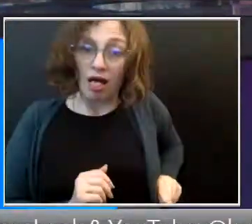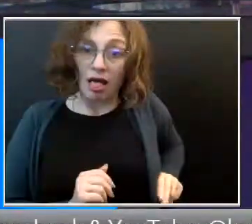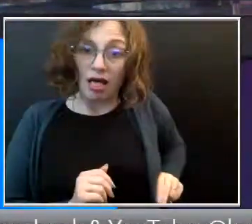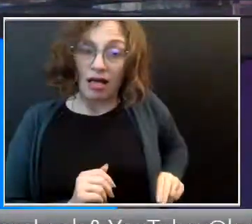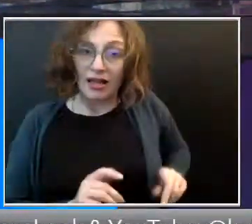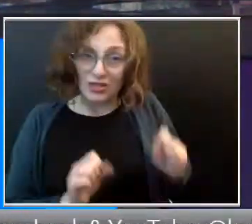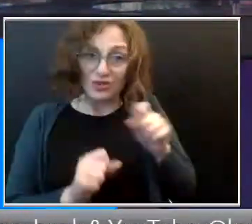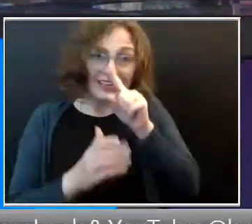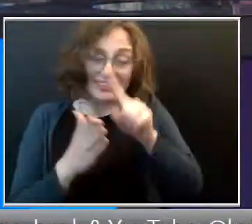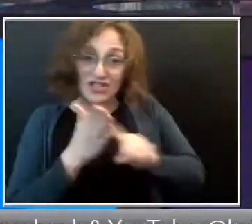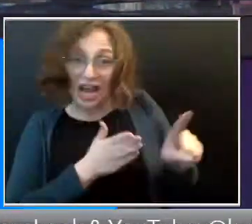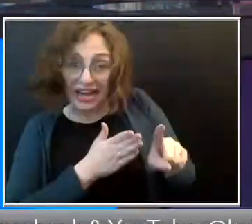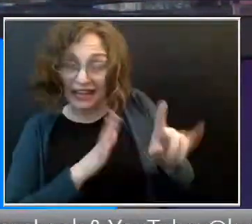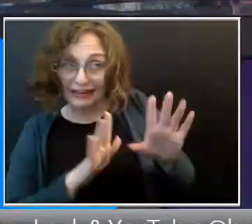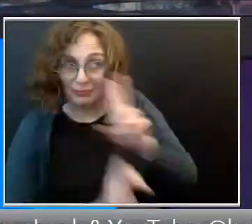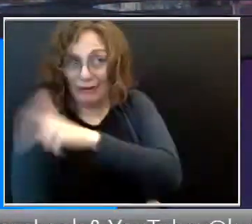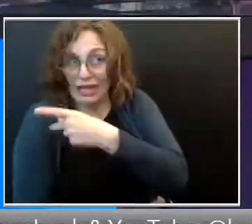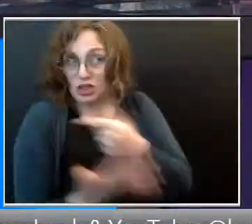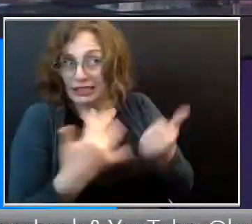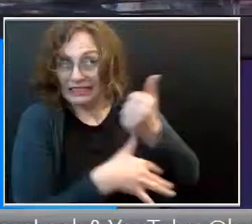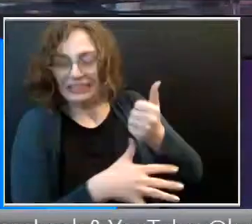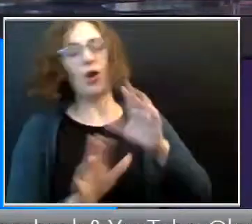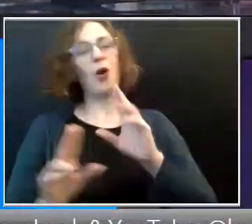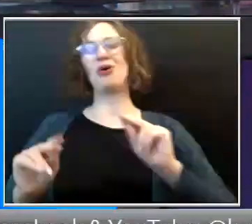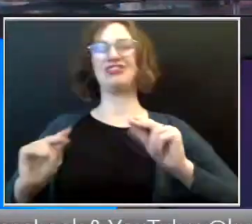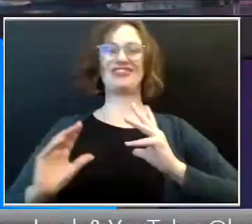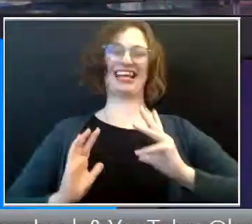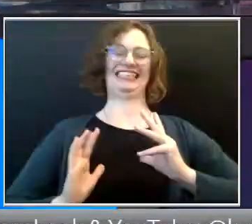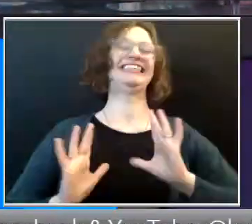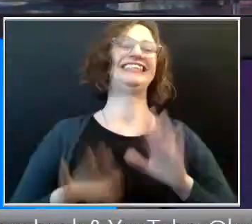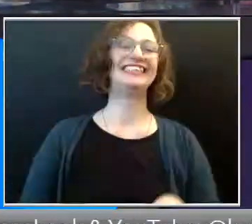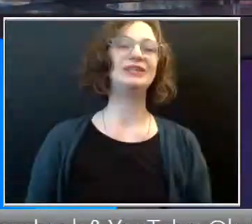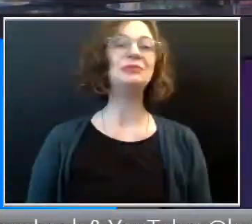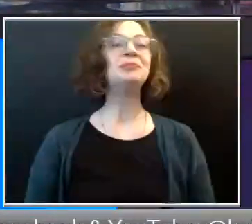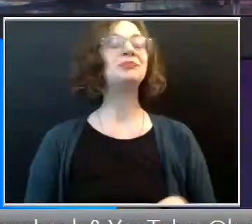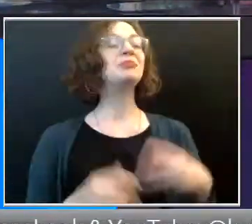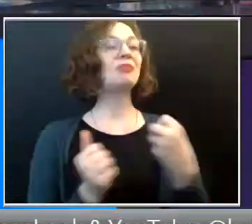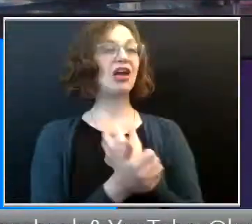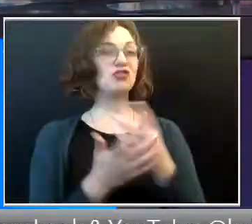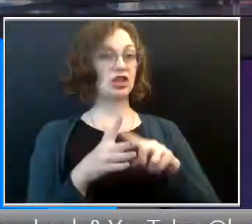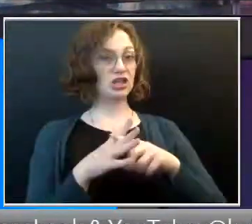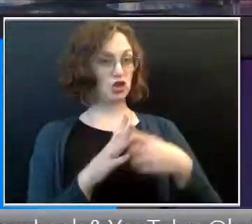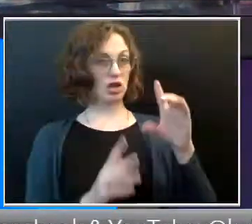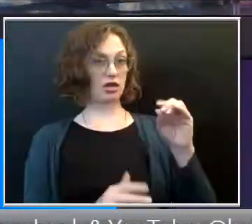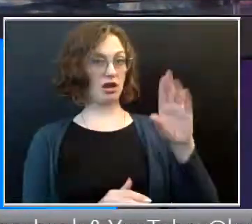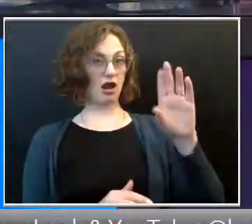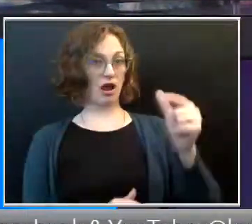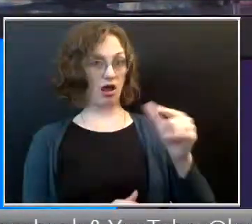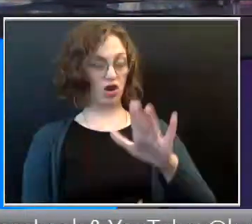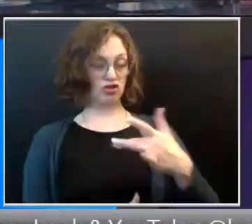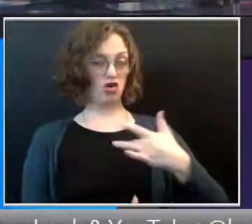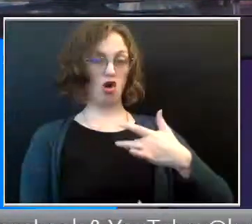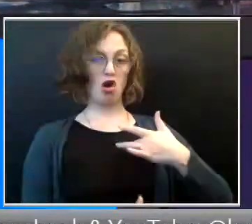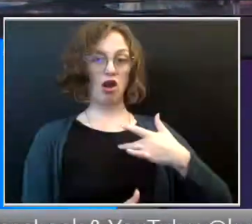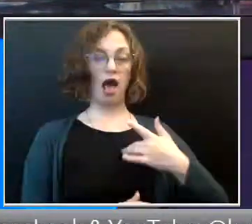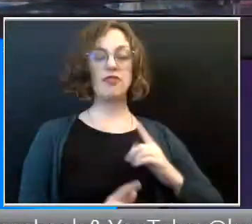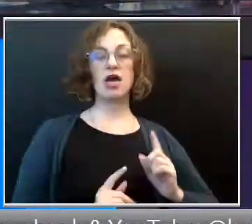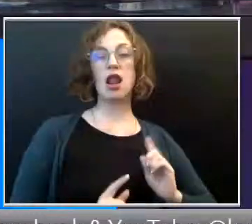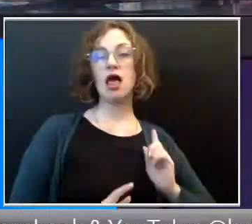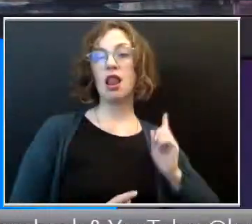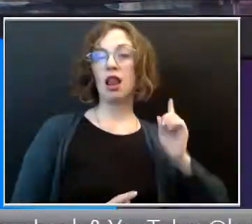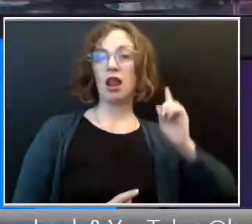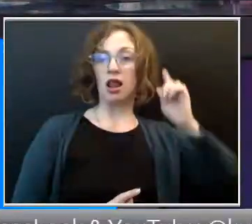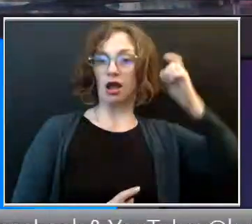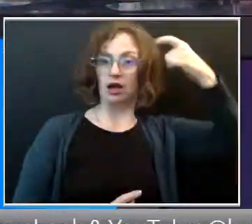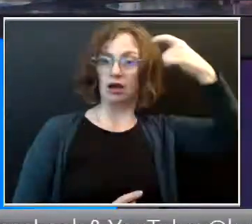Thank you, Okay. So this began in Doug's heart. It traveled to his brain. That's where you come in. What